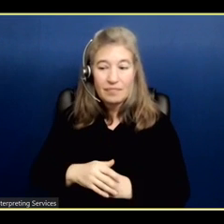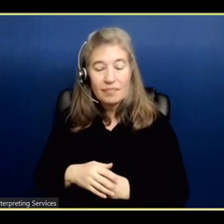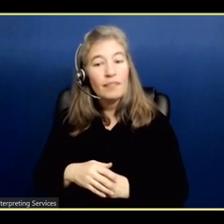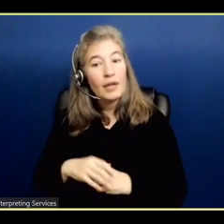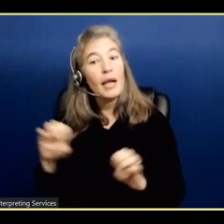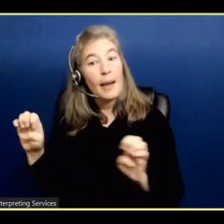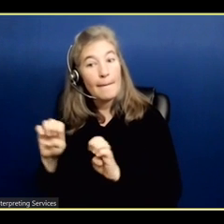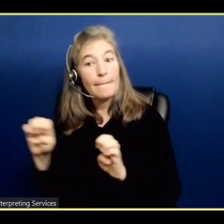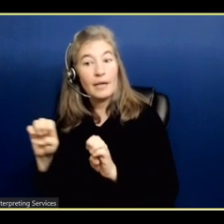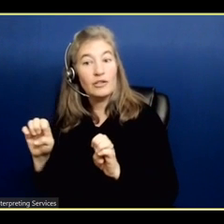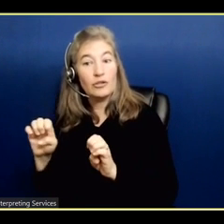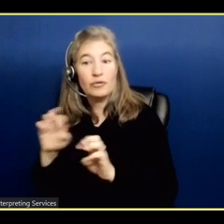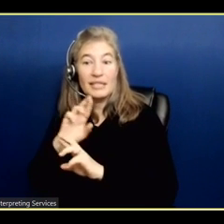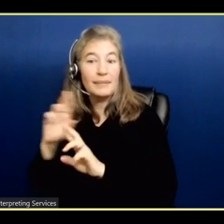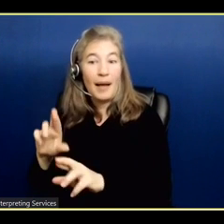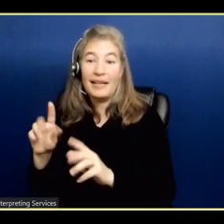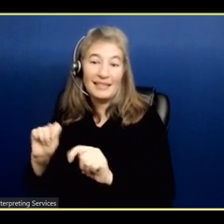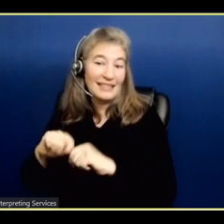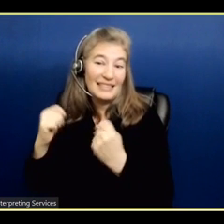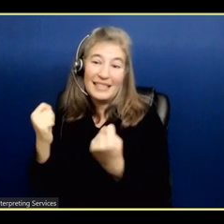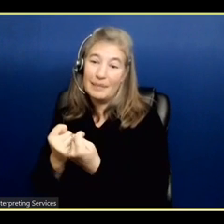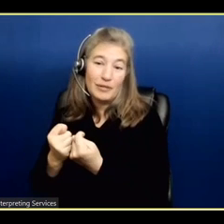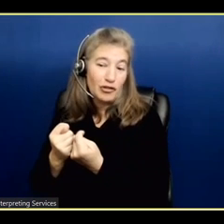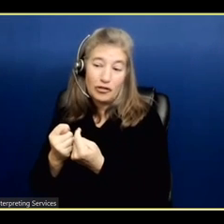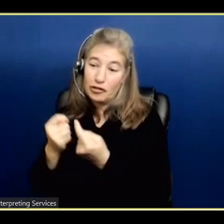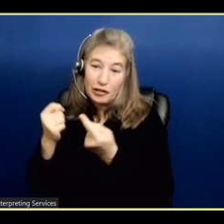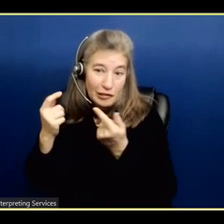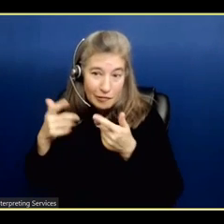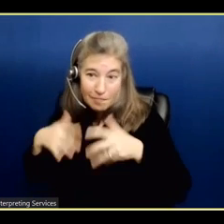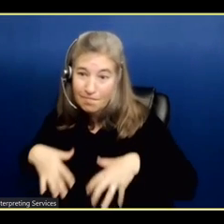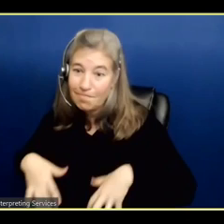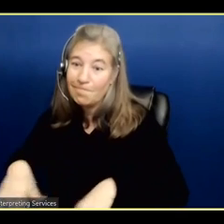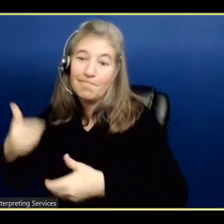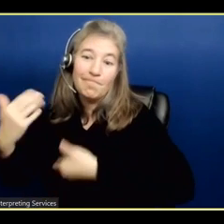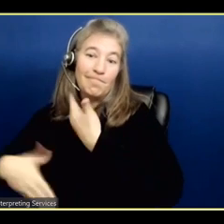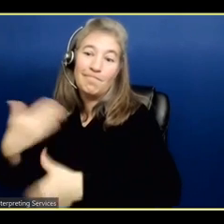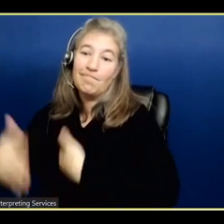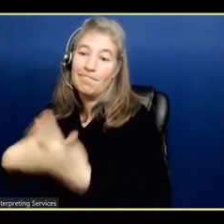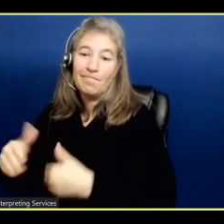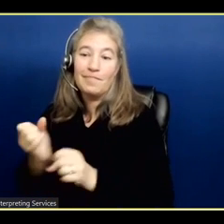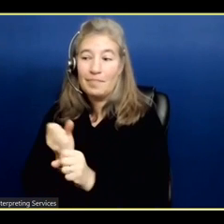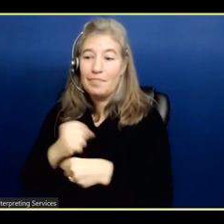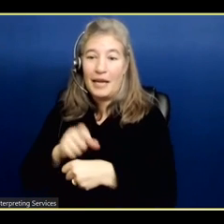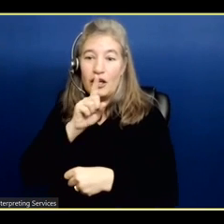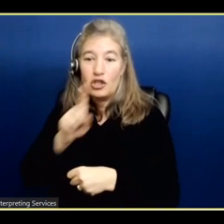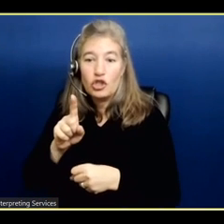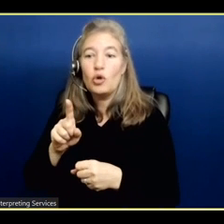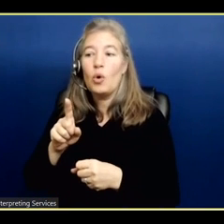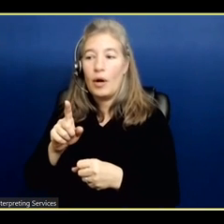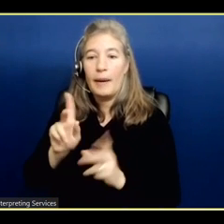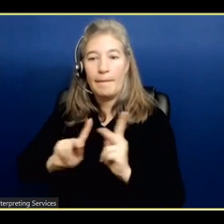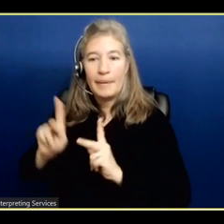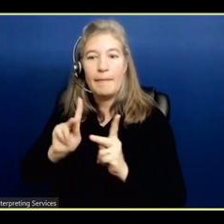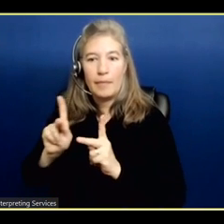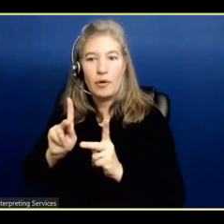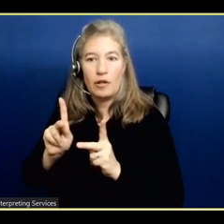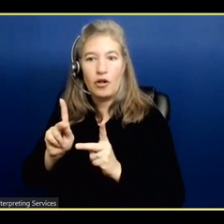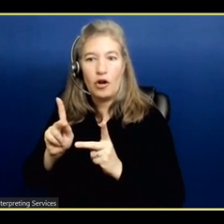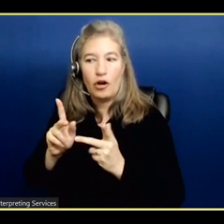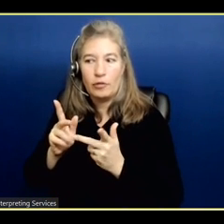hesitate. Think about how we can flatten the curve of this particular crisis in the field, and I hope that we can act